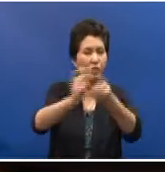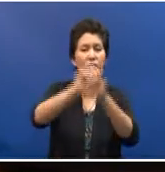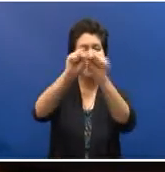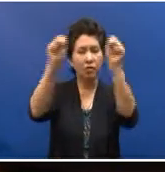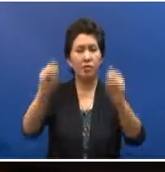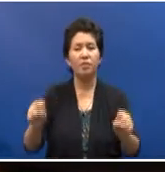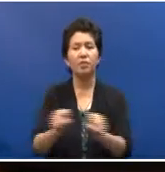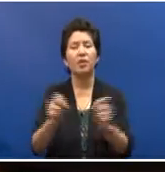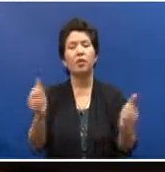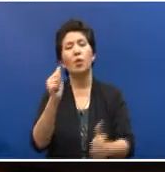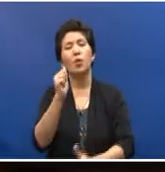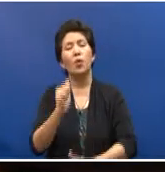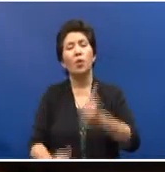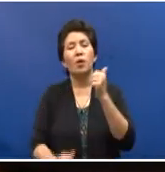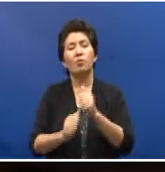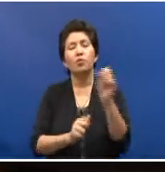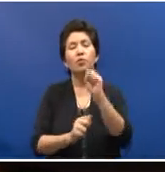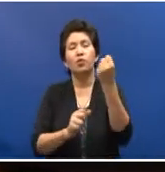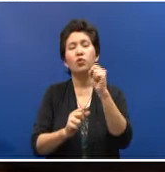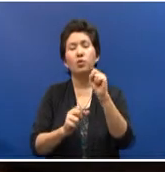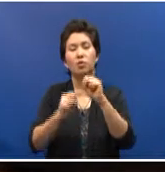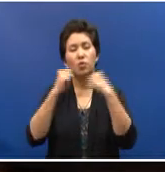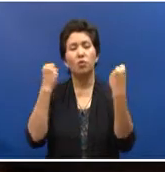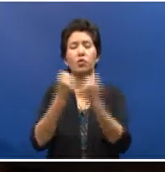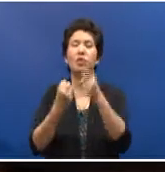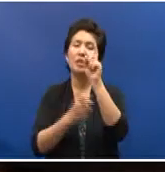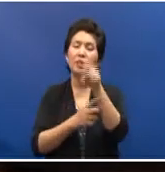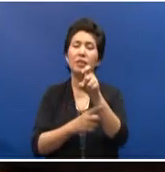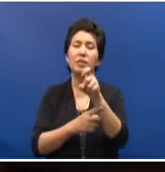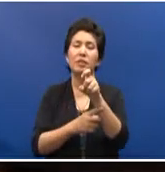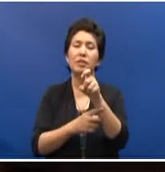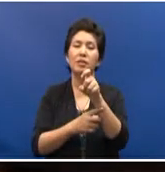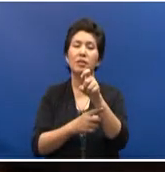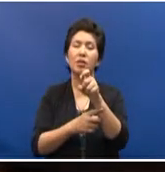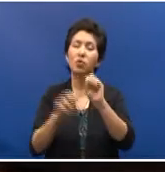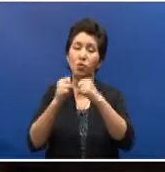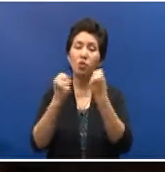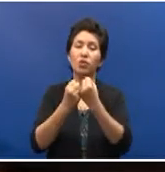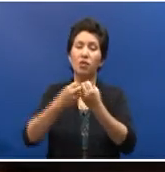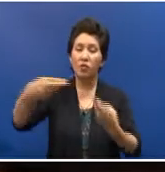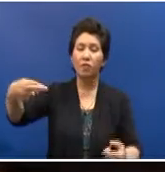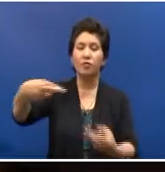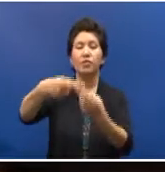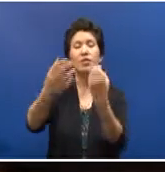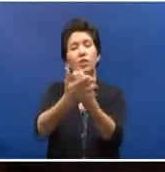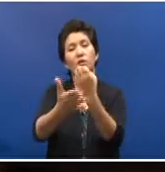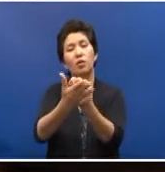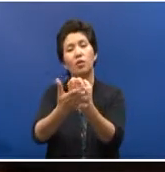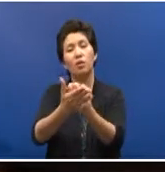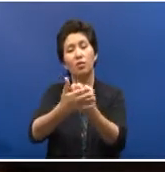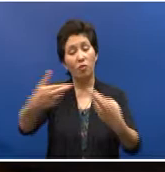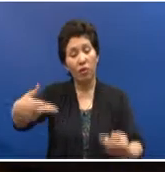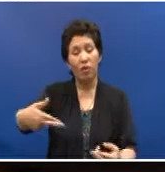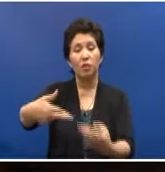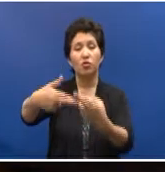systems with social meaning. So they are emphasized on social relations in economic